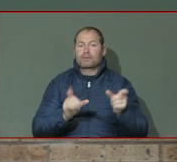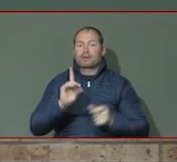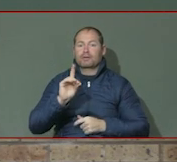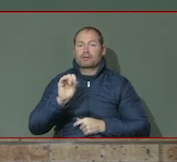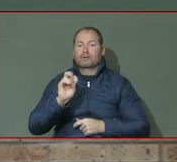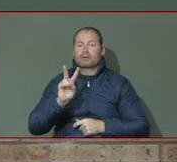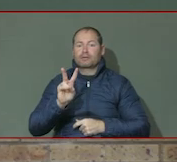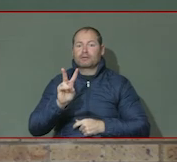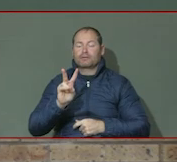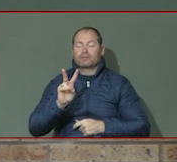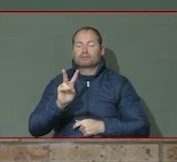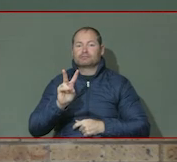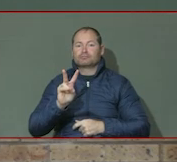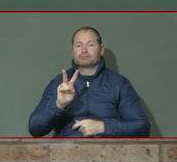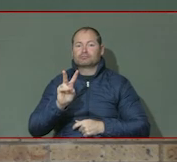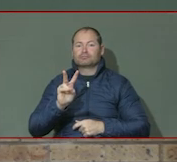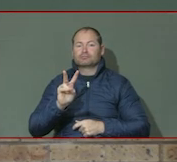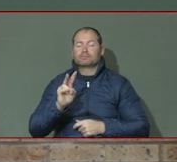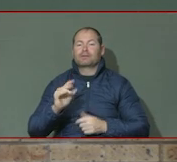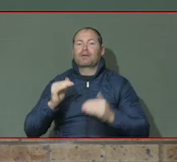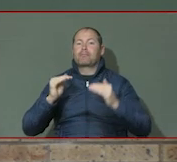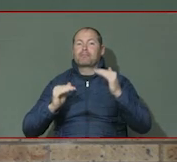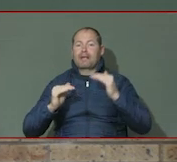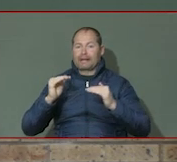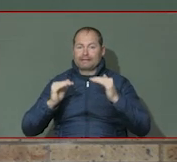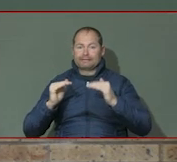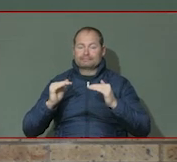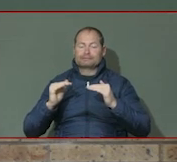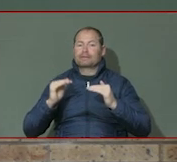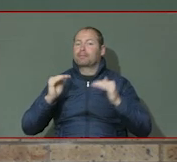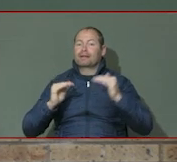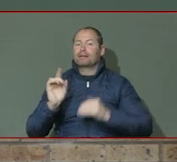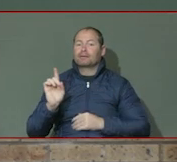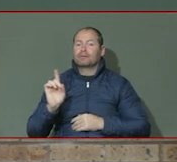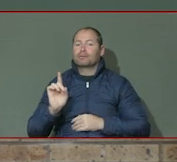Your shareholders for dividends had a balance. So in this case, they said that balance is